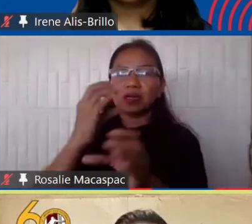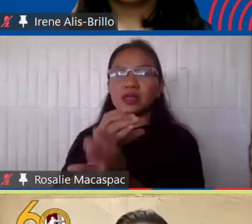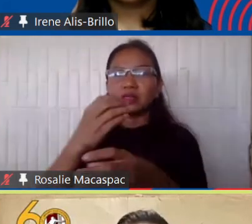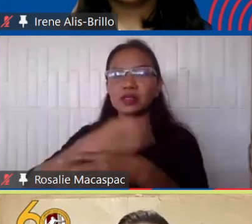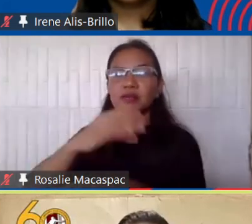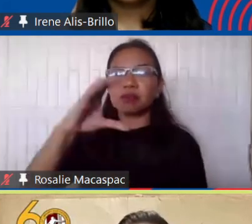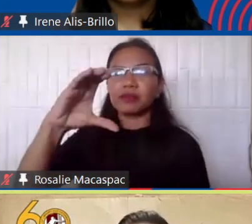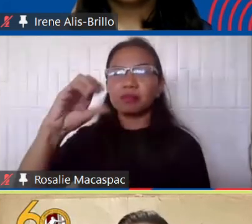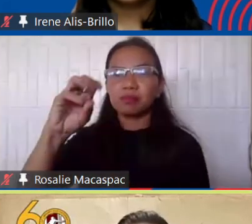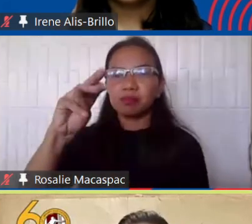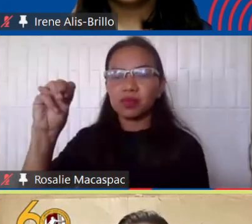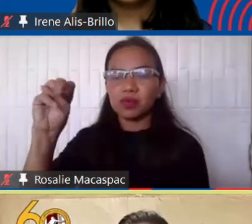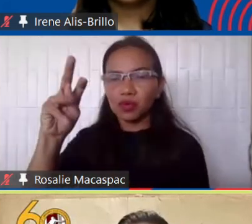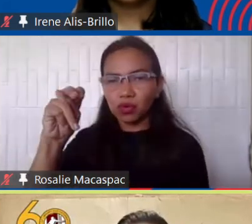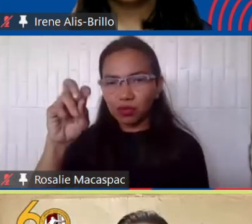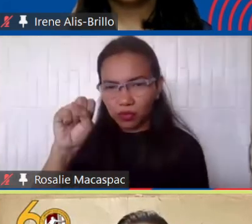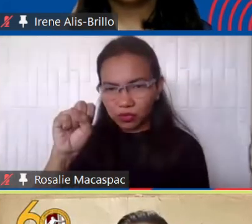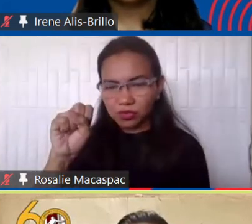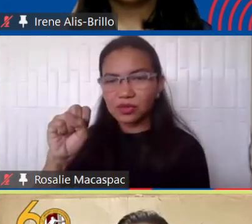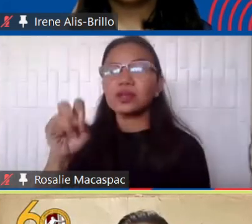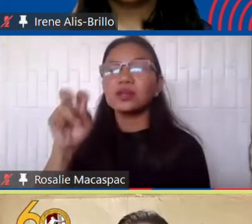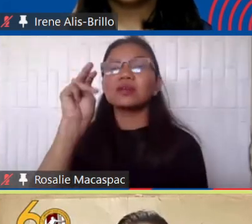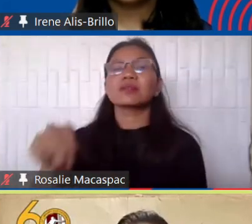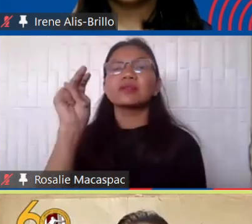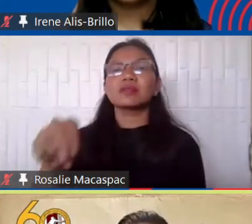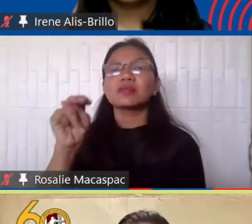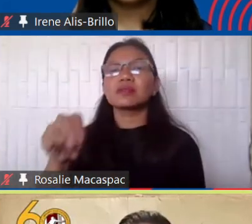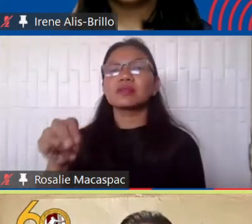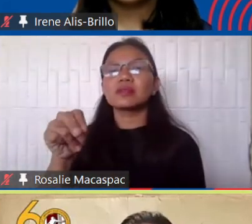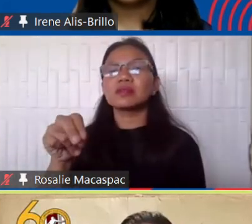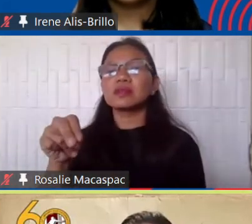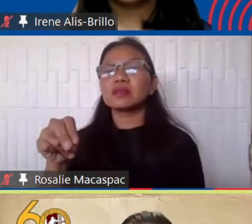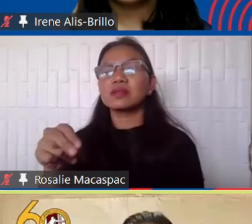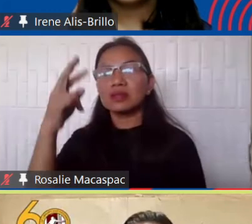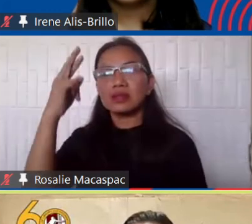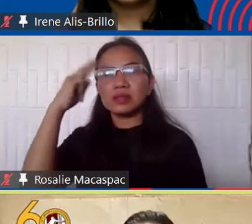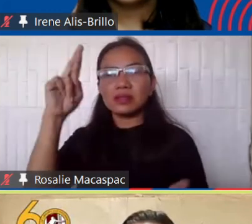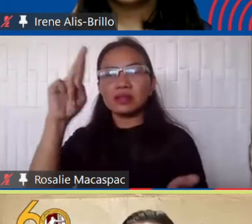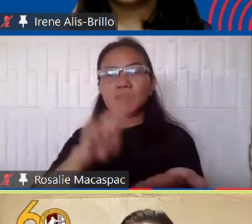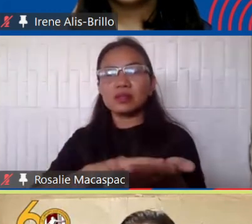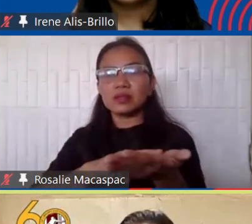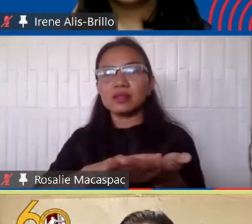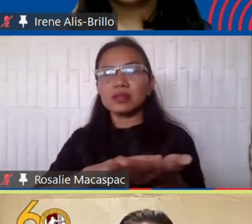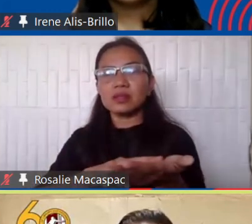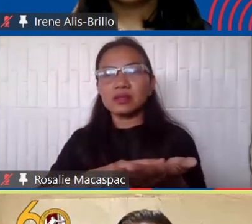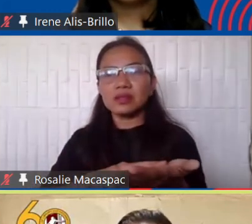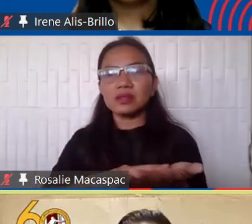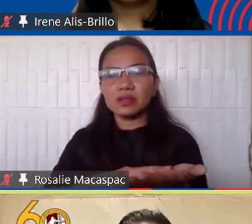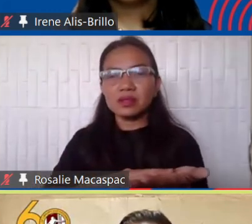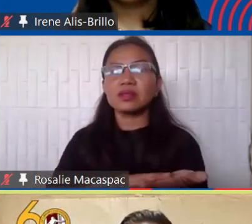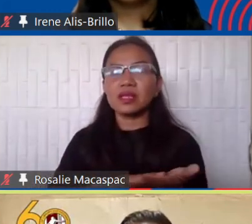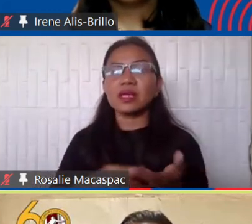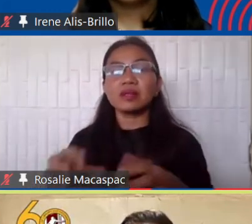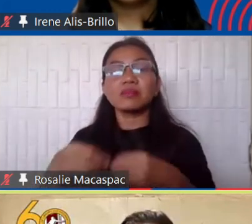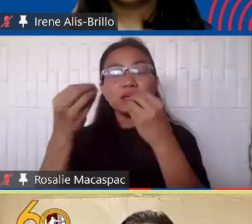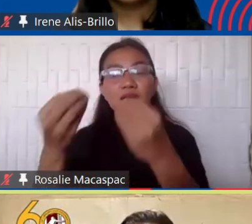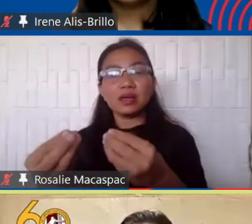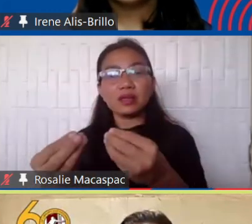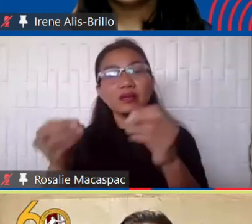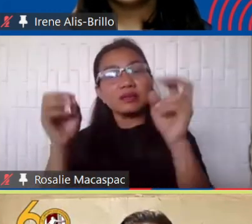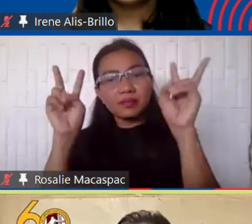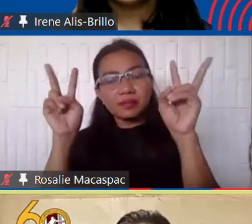attribution. So that means you need to recognize, you need to give attribution. So that means you need